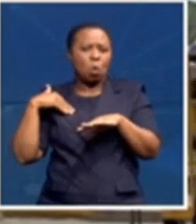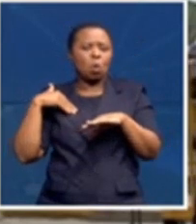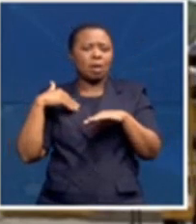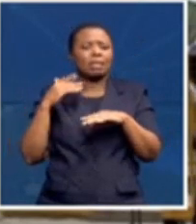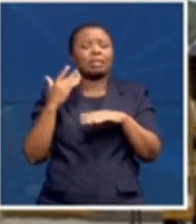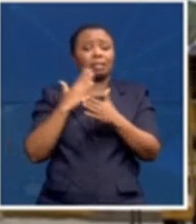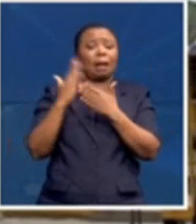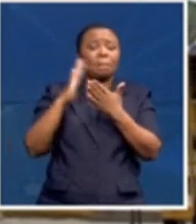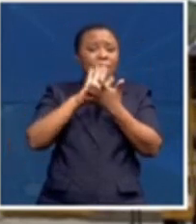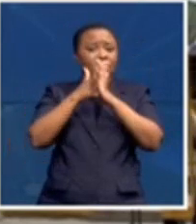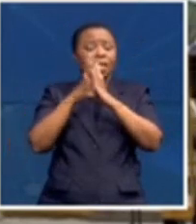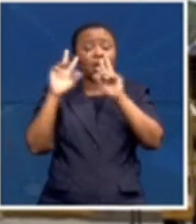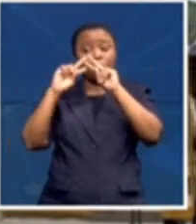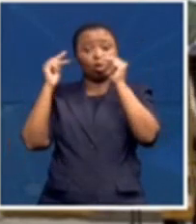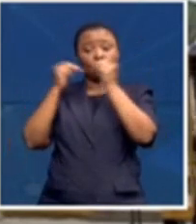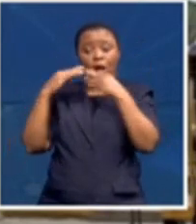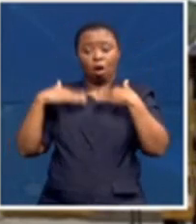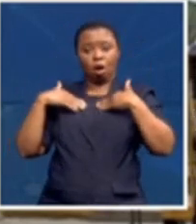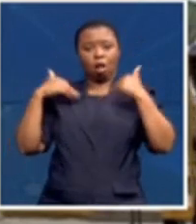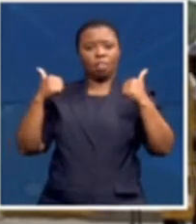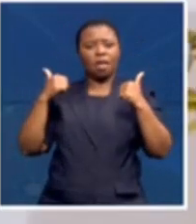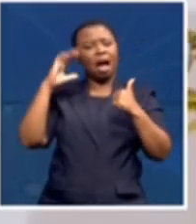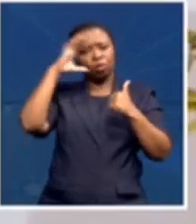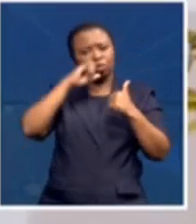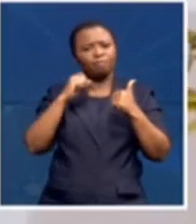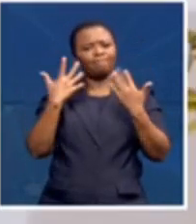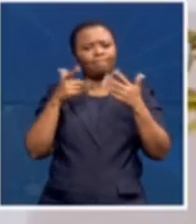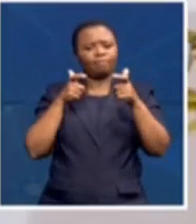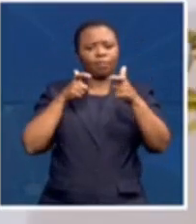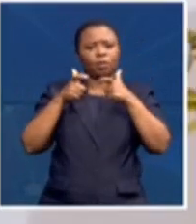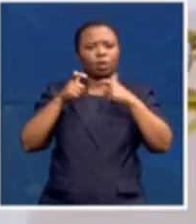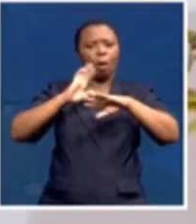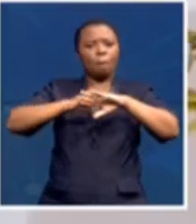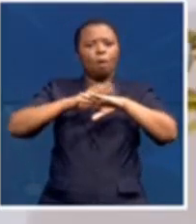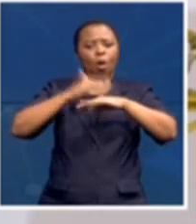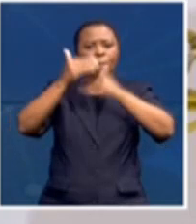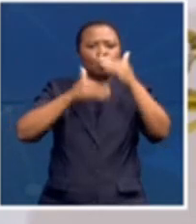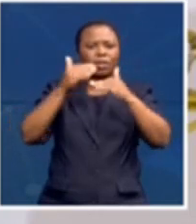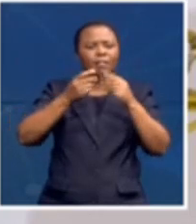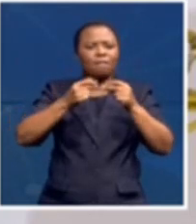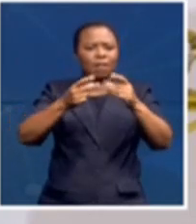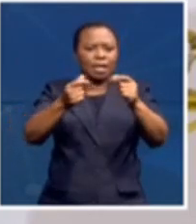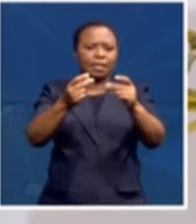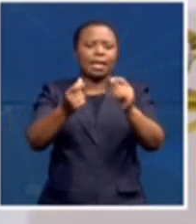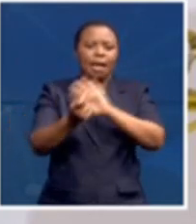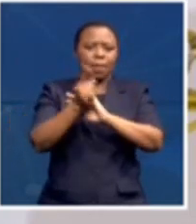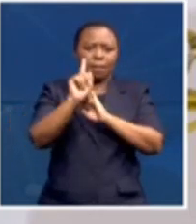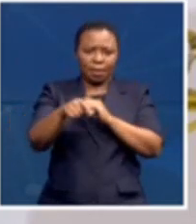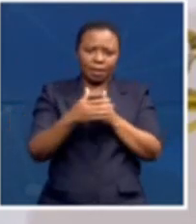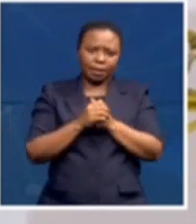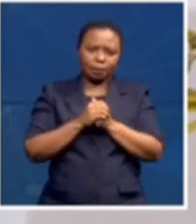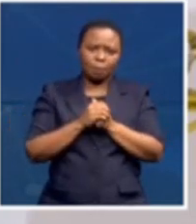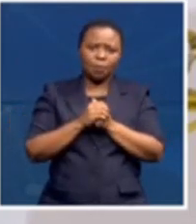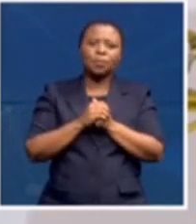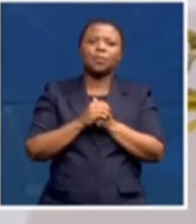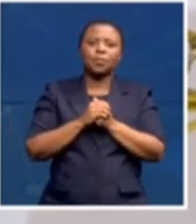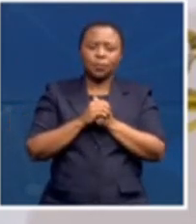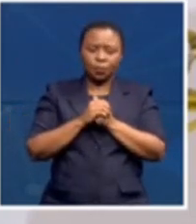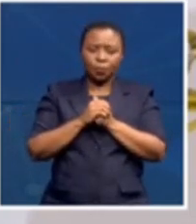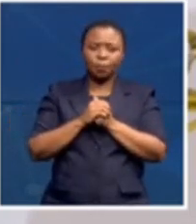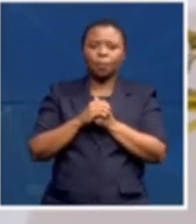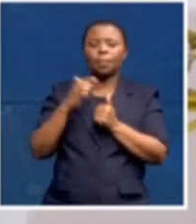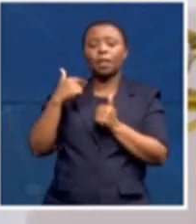control to fast-track this process. We acknowledge that the progress has been quite slow